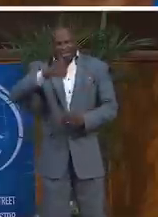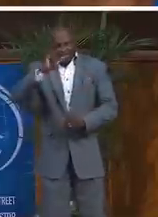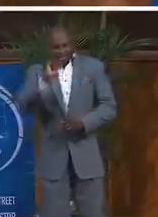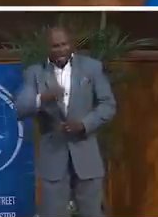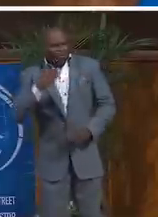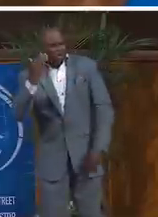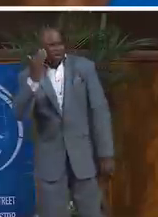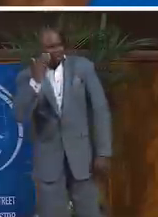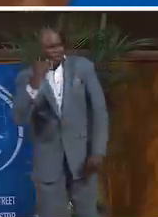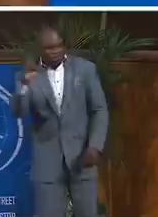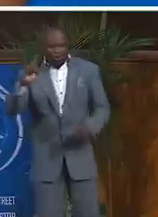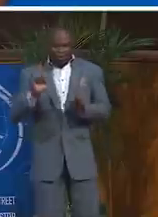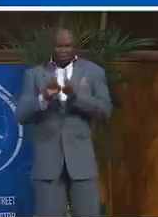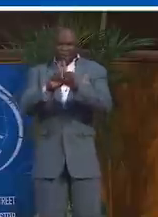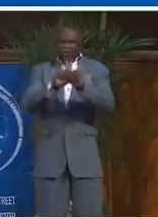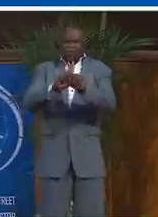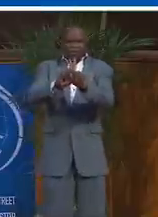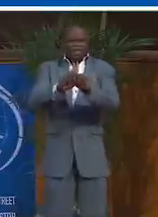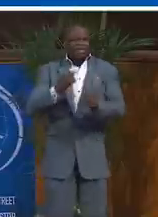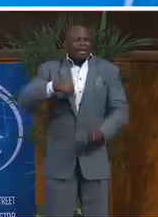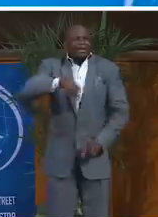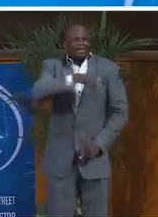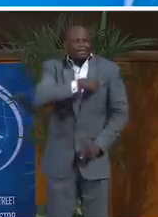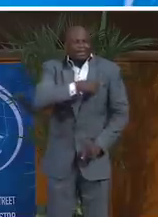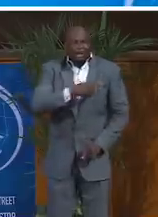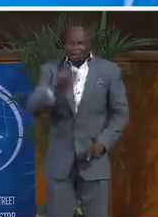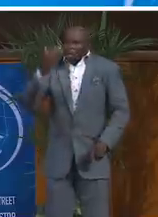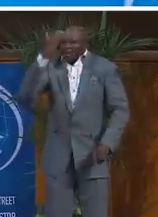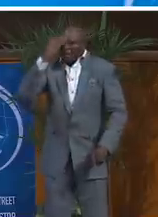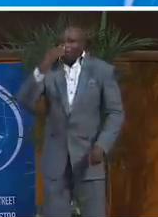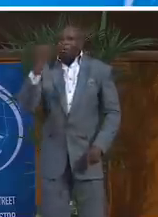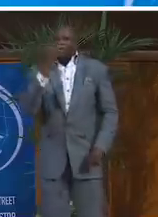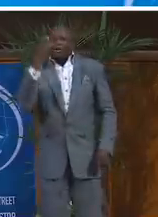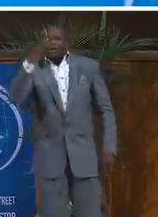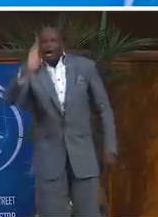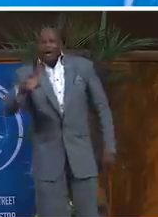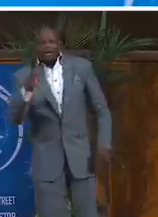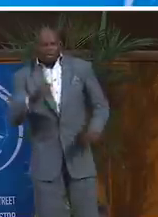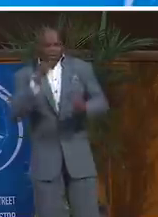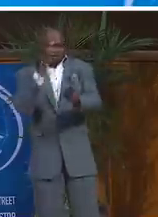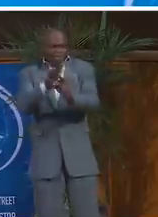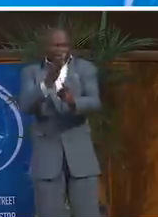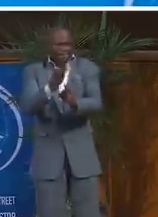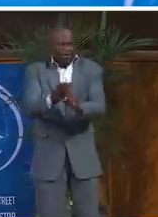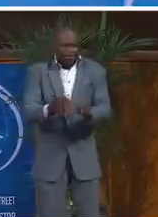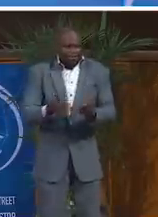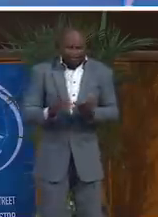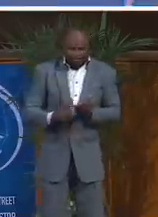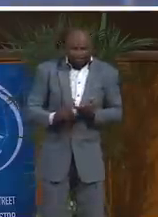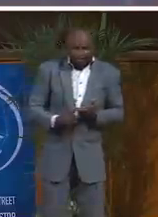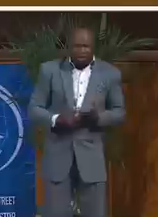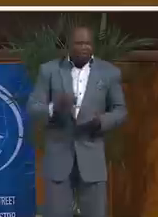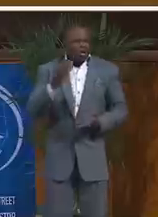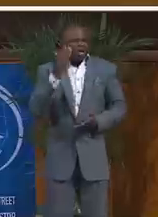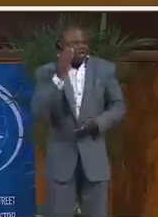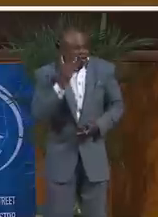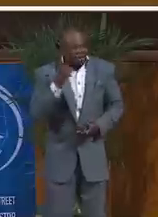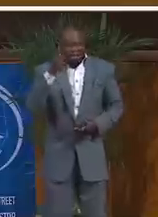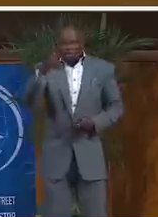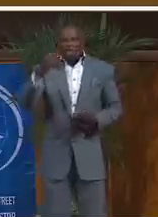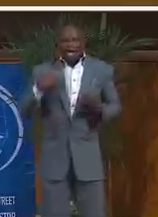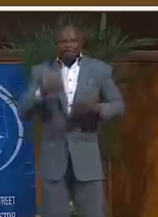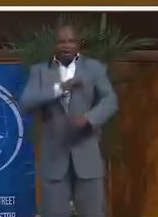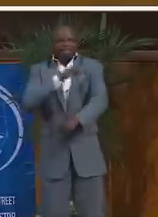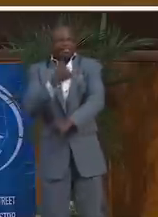that, we know that you are with us. We know, O God, that you are faithful. We know that you